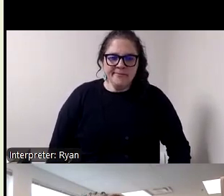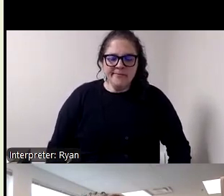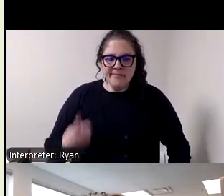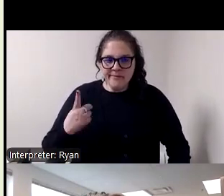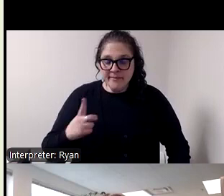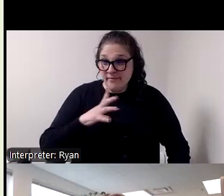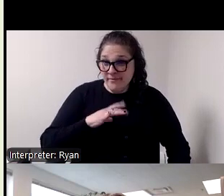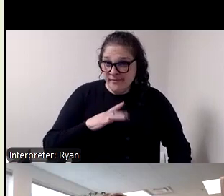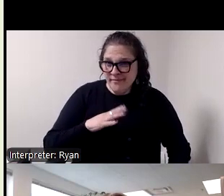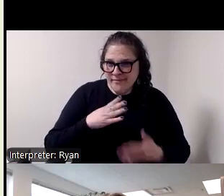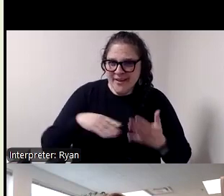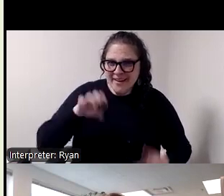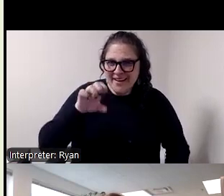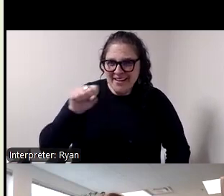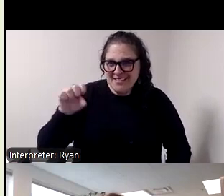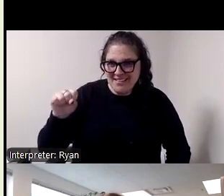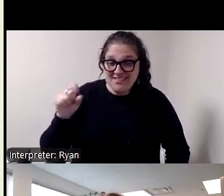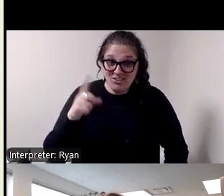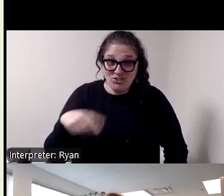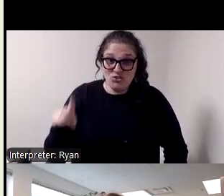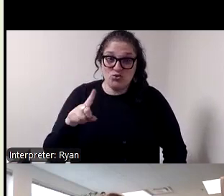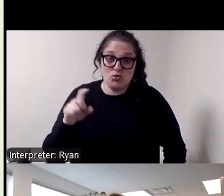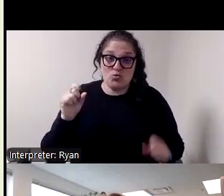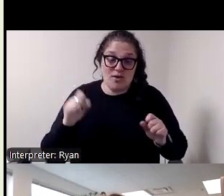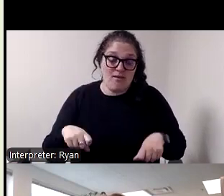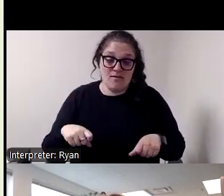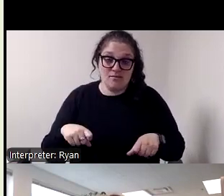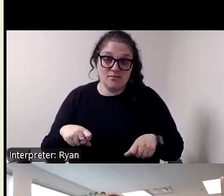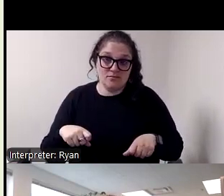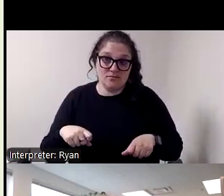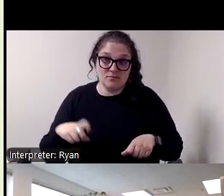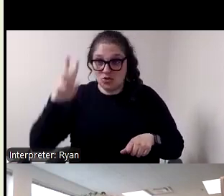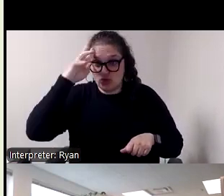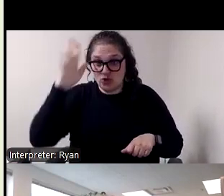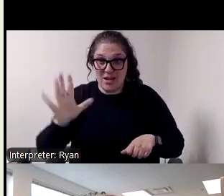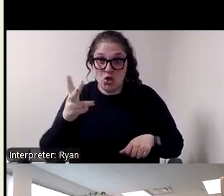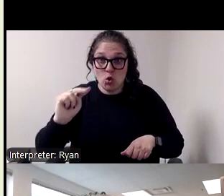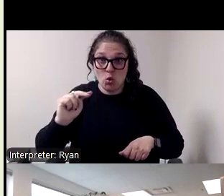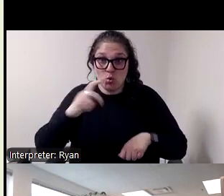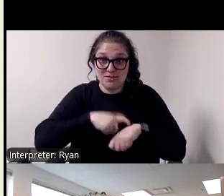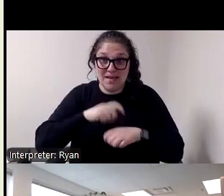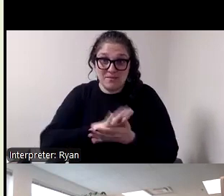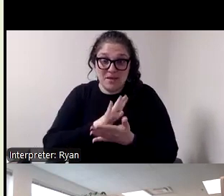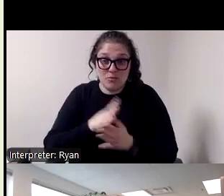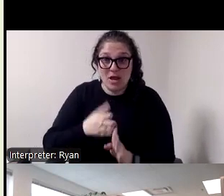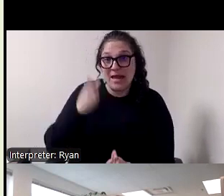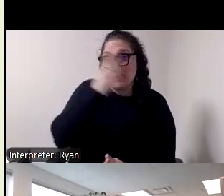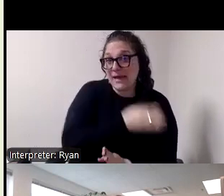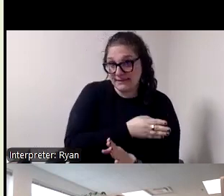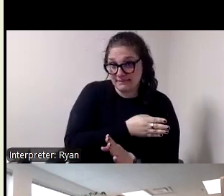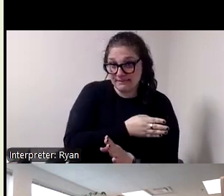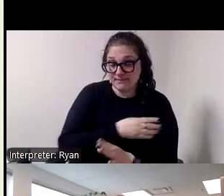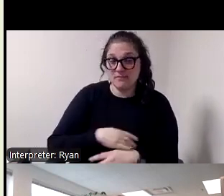ESS is you can create your own timesheet ahead of time.